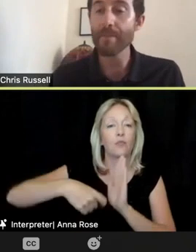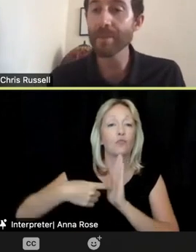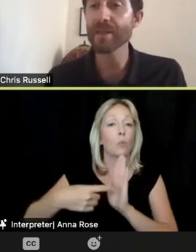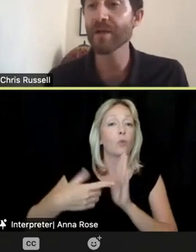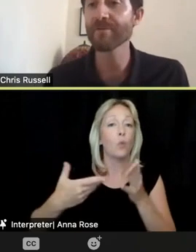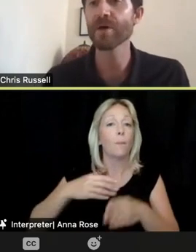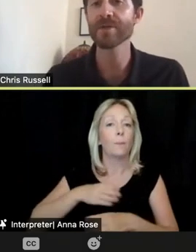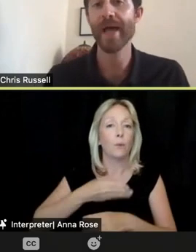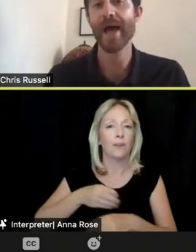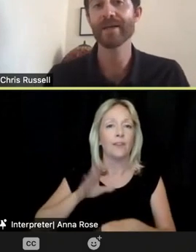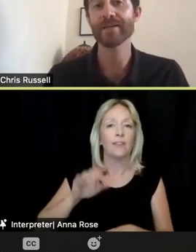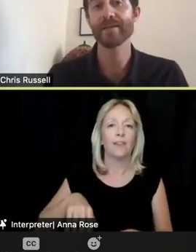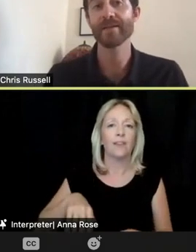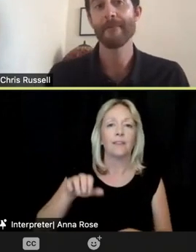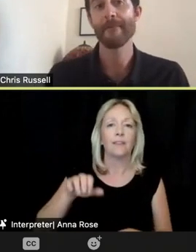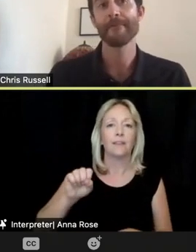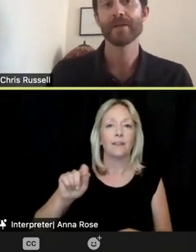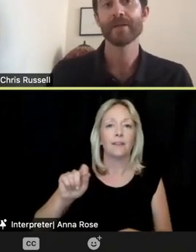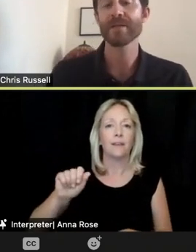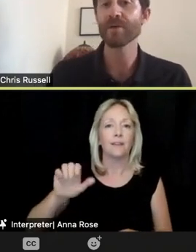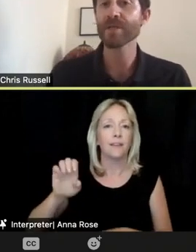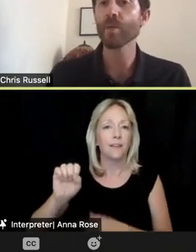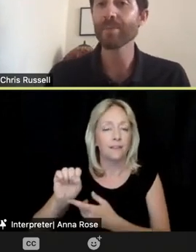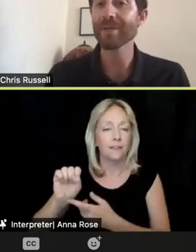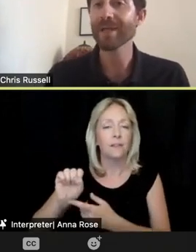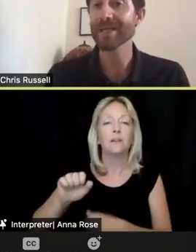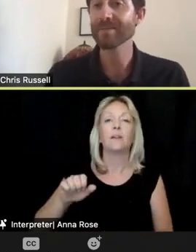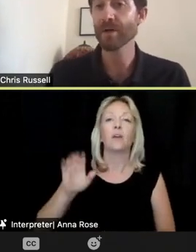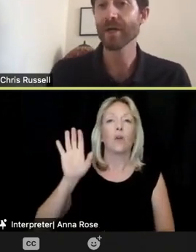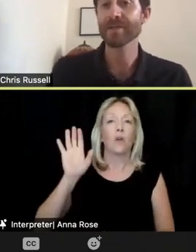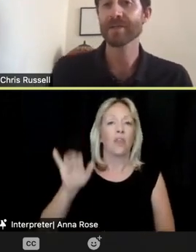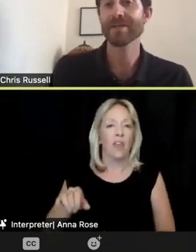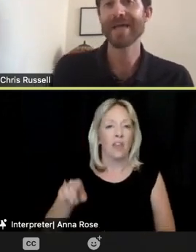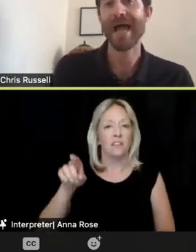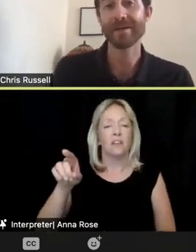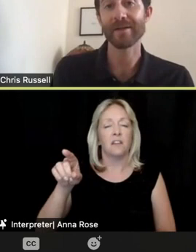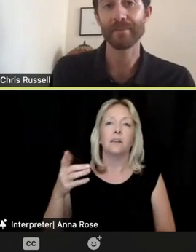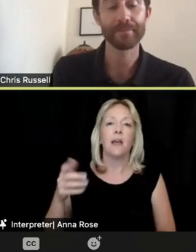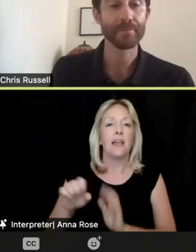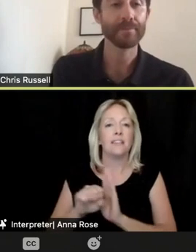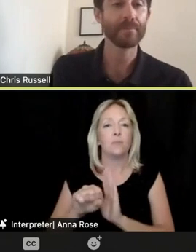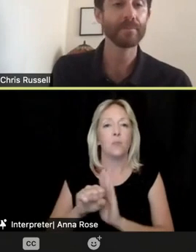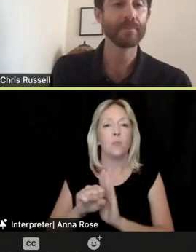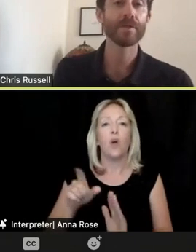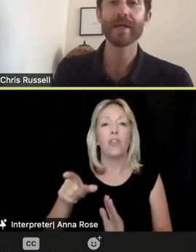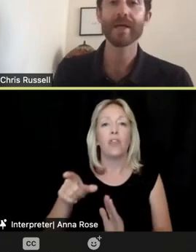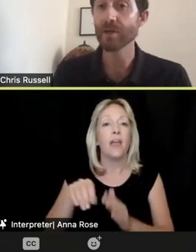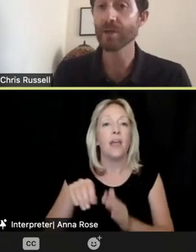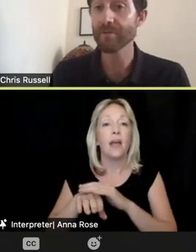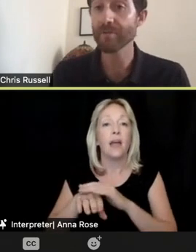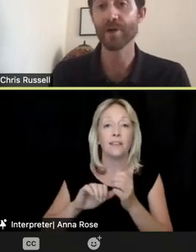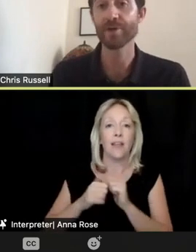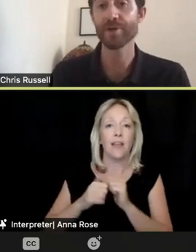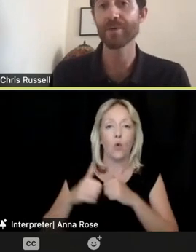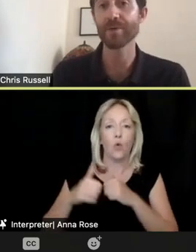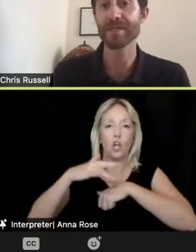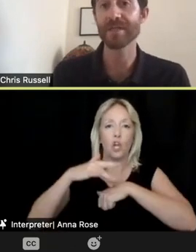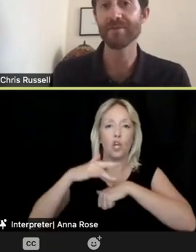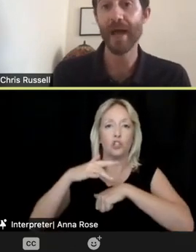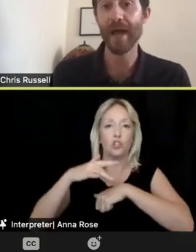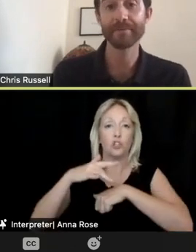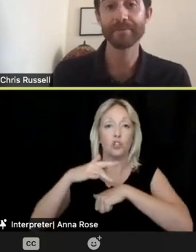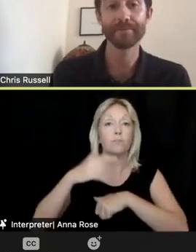You probably think of those as symbols that will be experienced tactily. So that's going to look different for a